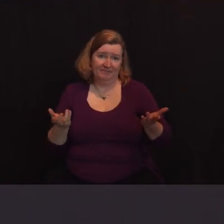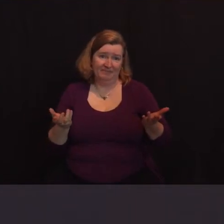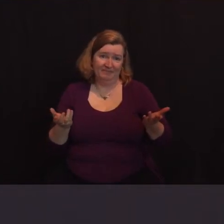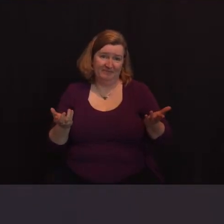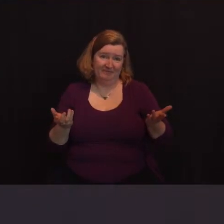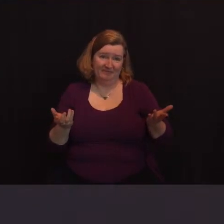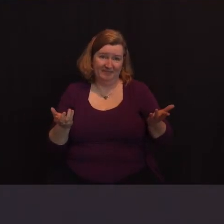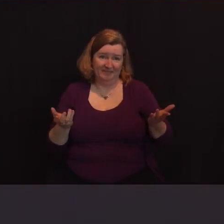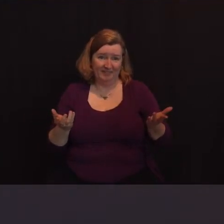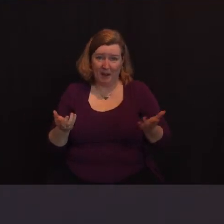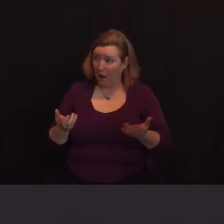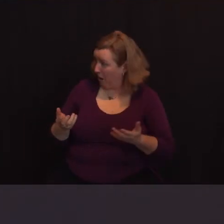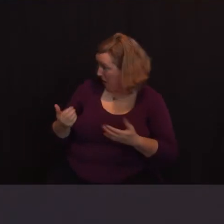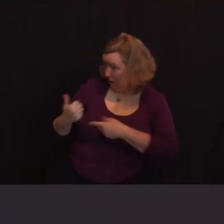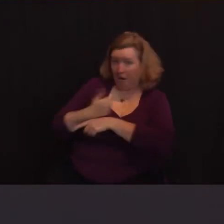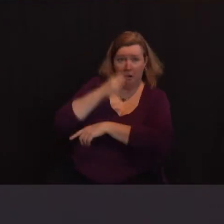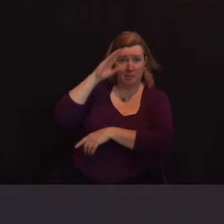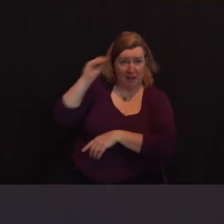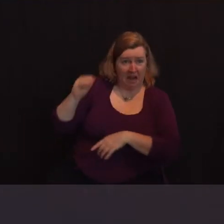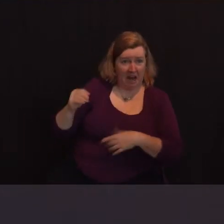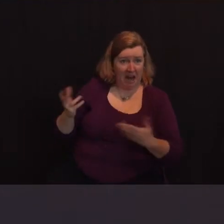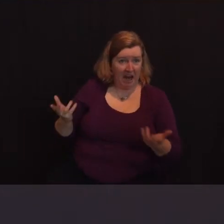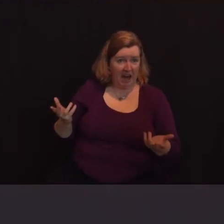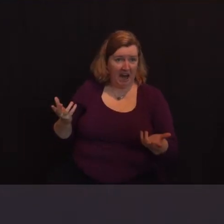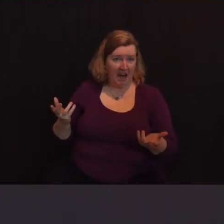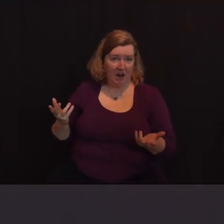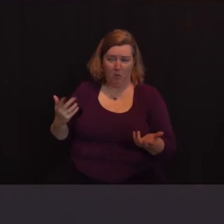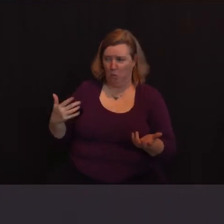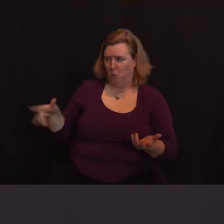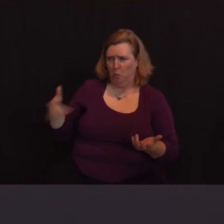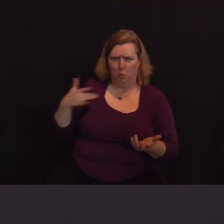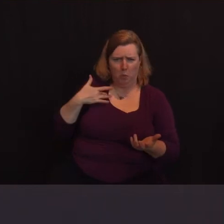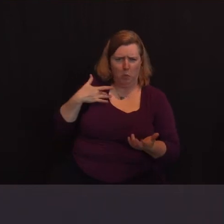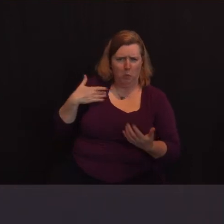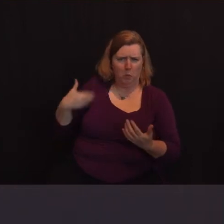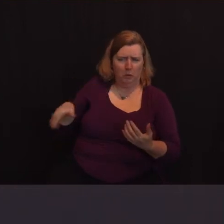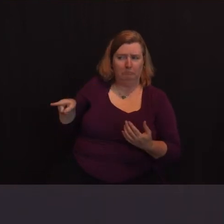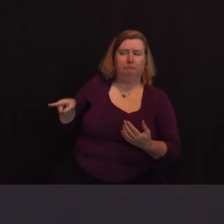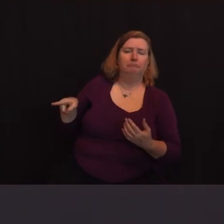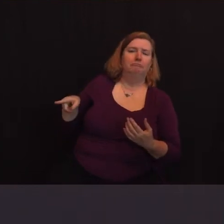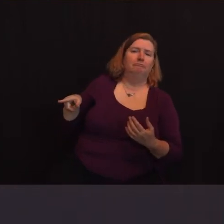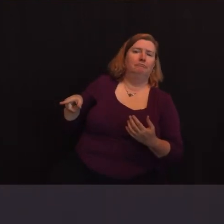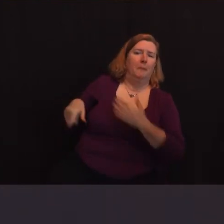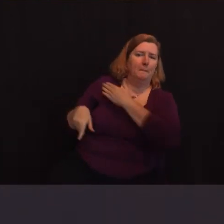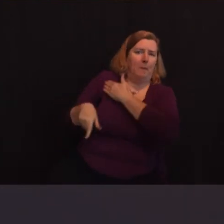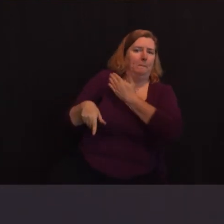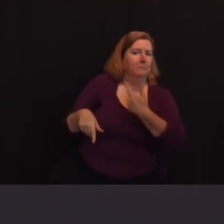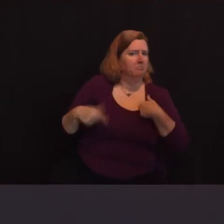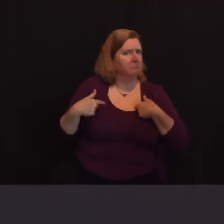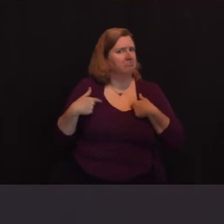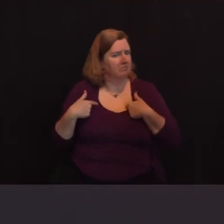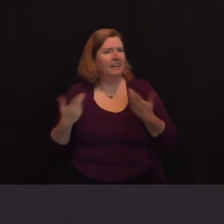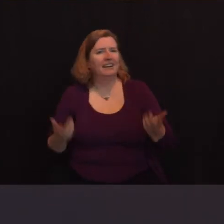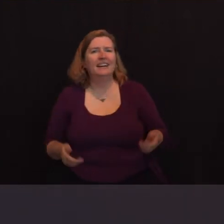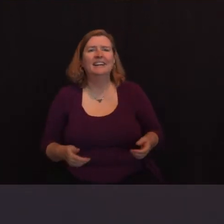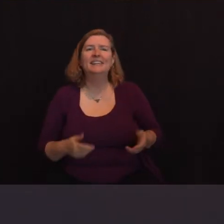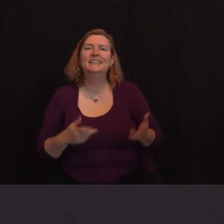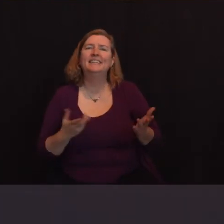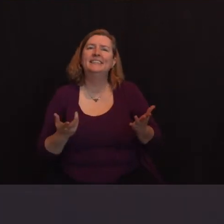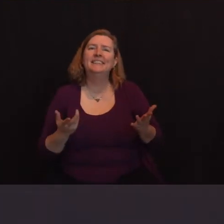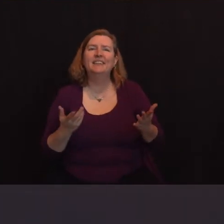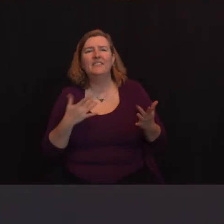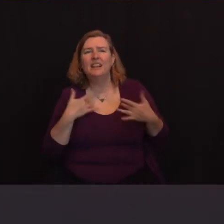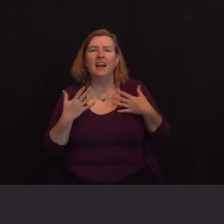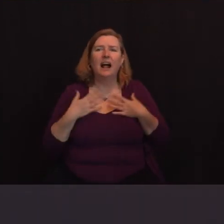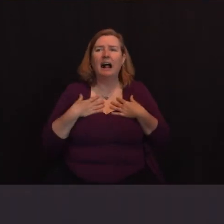Amen. That's a great message. And I think and this is not quibbling with the question, which is a great one, and I'm glad you asked it. I think hesitancy is a